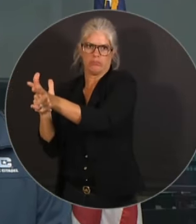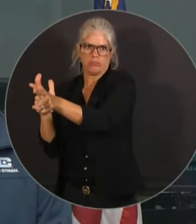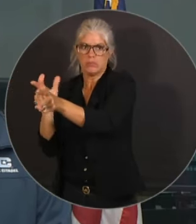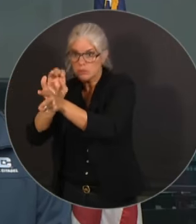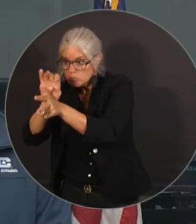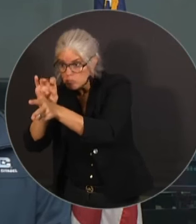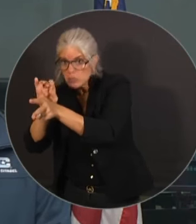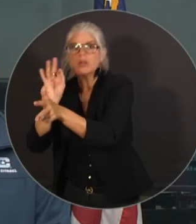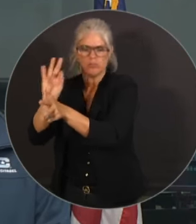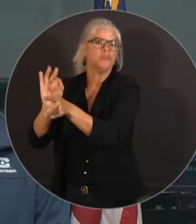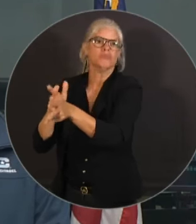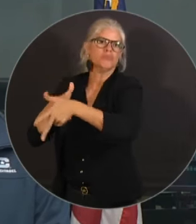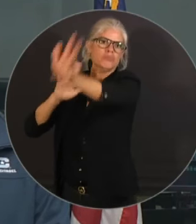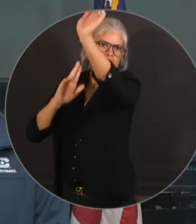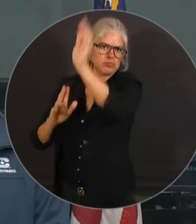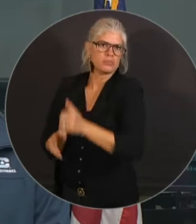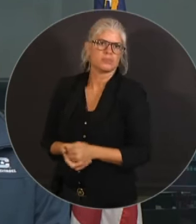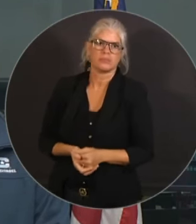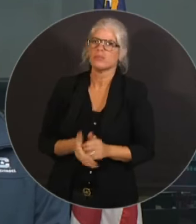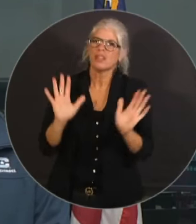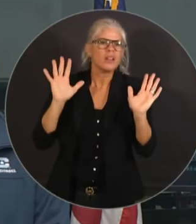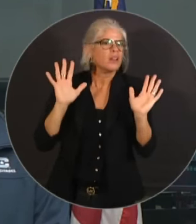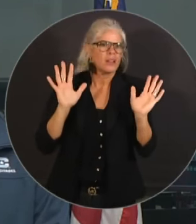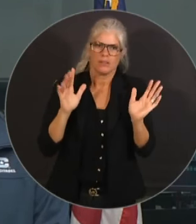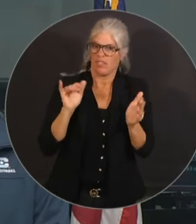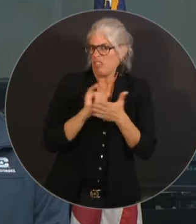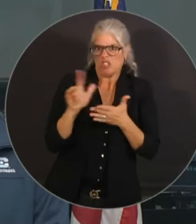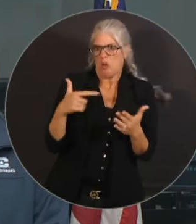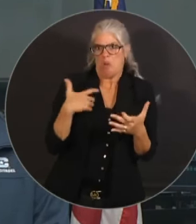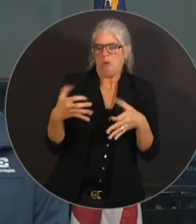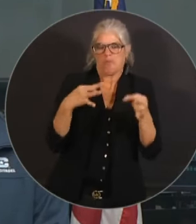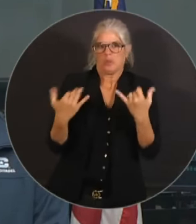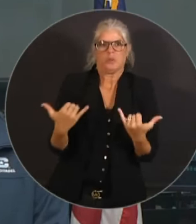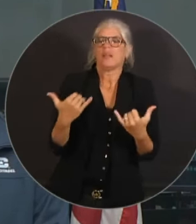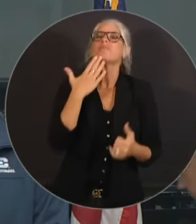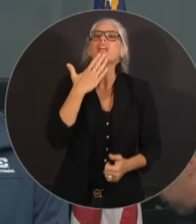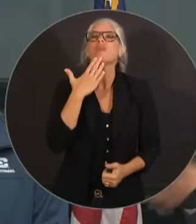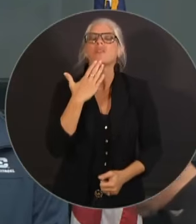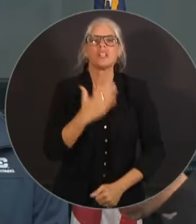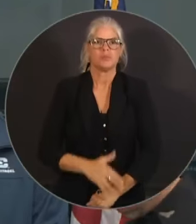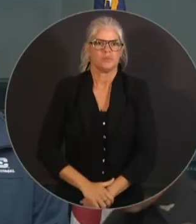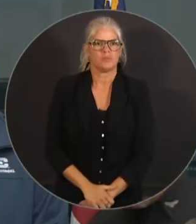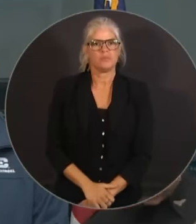care of. And that's all we have for today. Thank you, Governor.